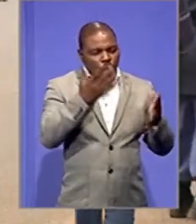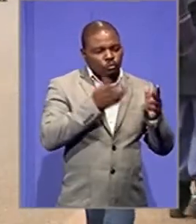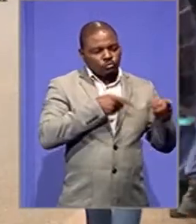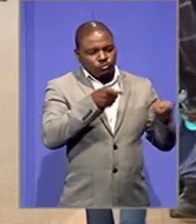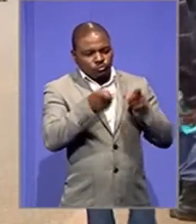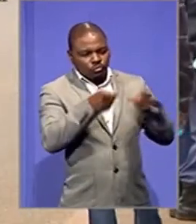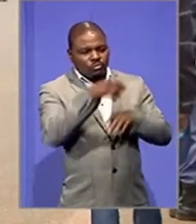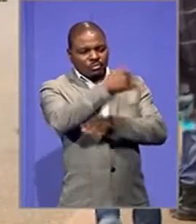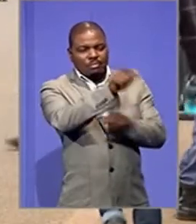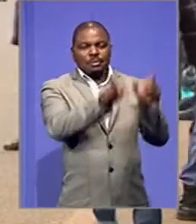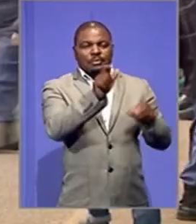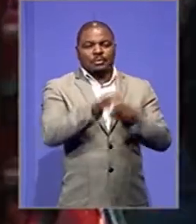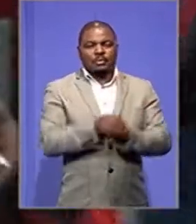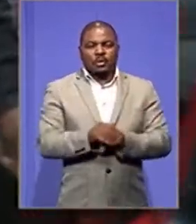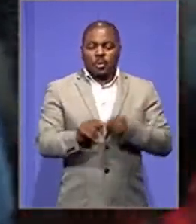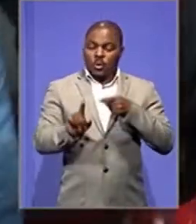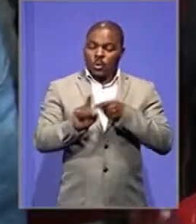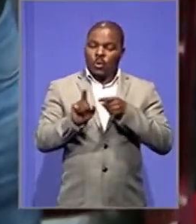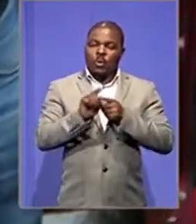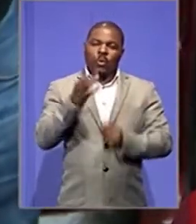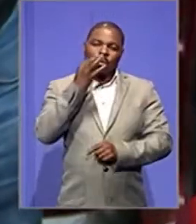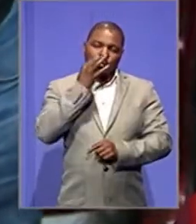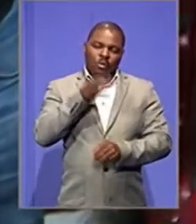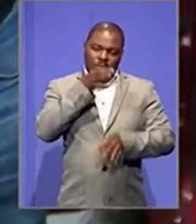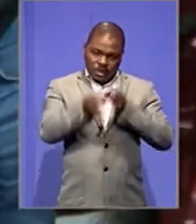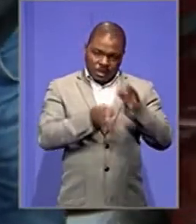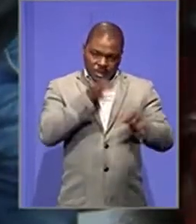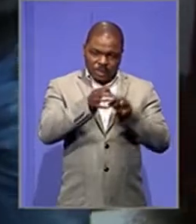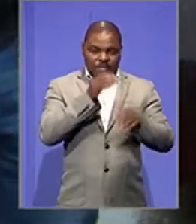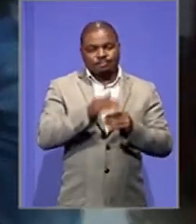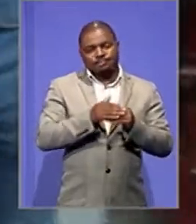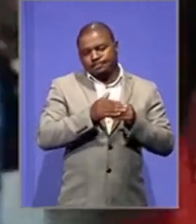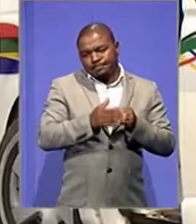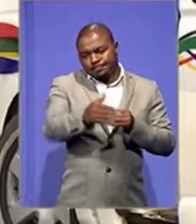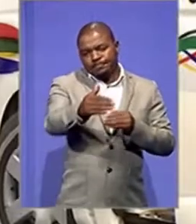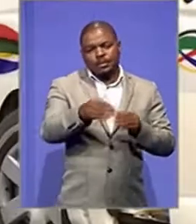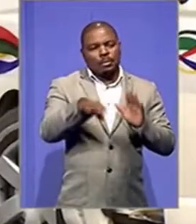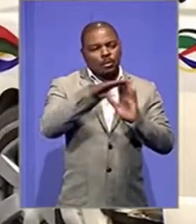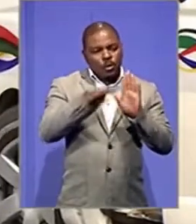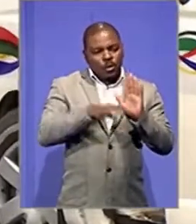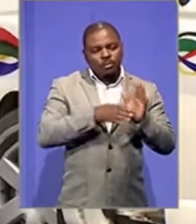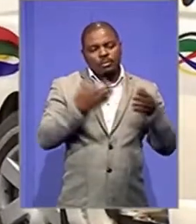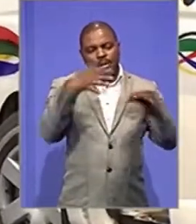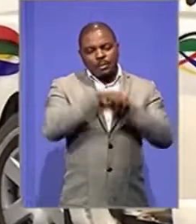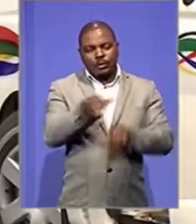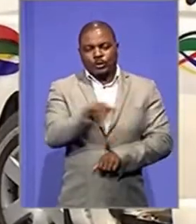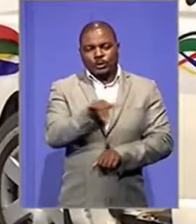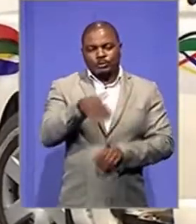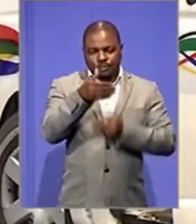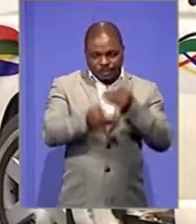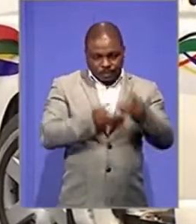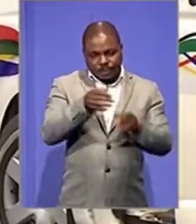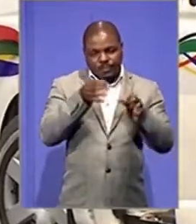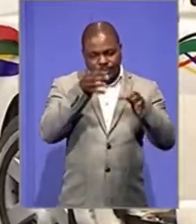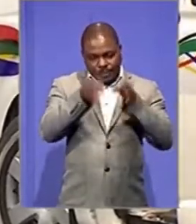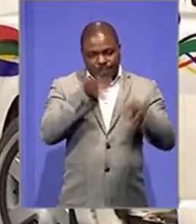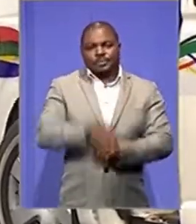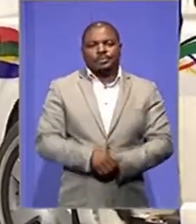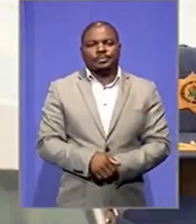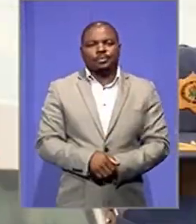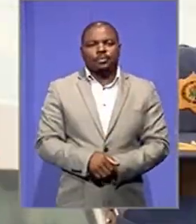o hlalositse ka ho phethahala moralo o tlang ho kenngwa tshebetsong nakong ena ya matsatsi a phomolo. What we need